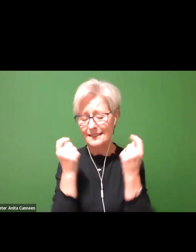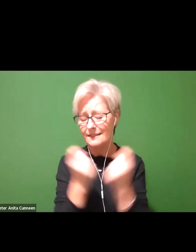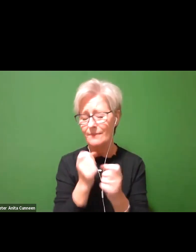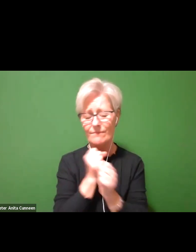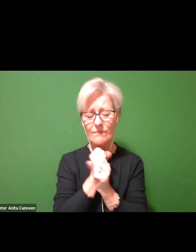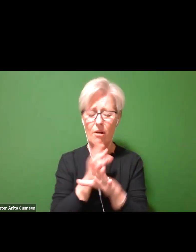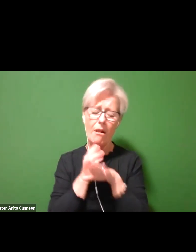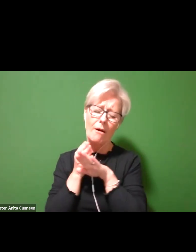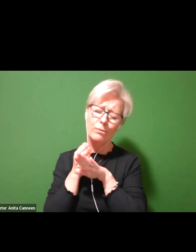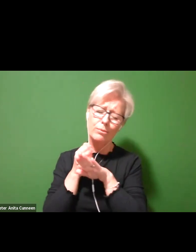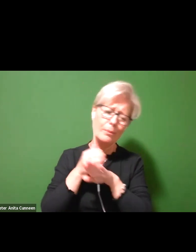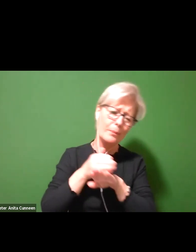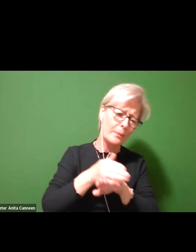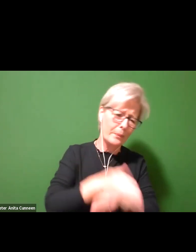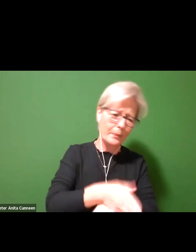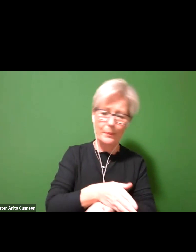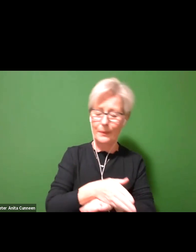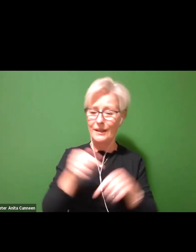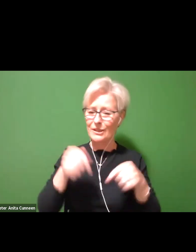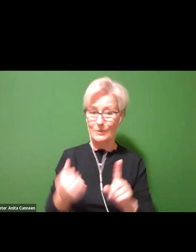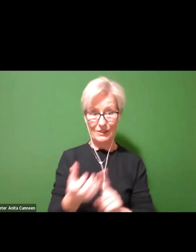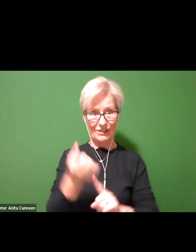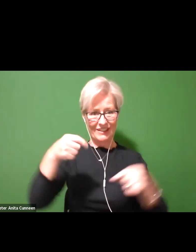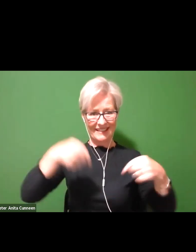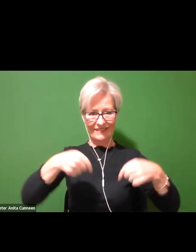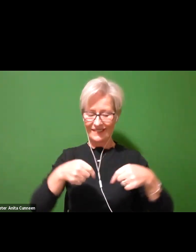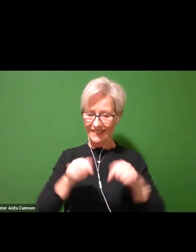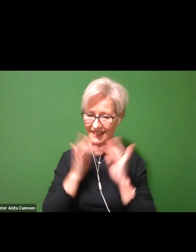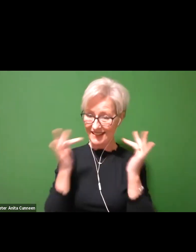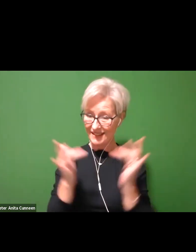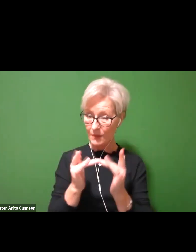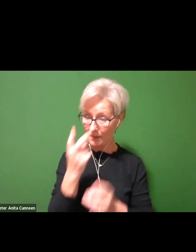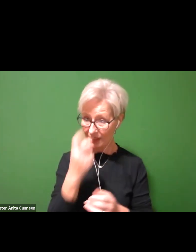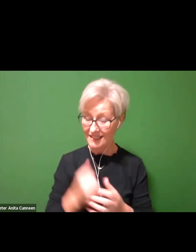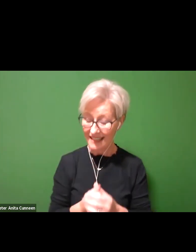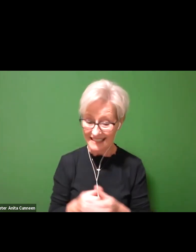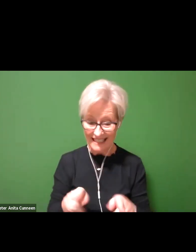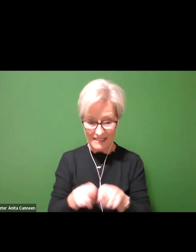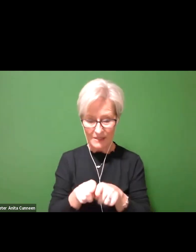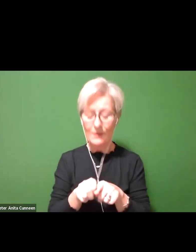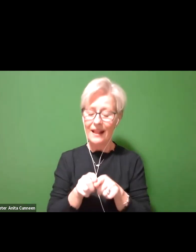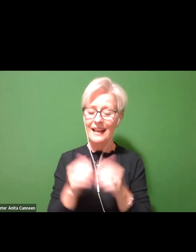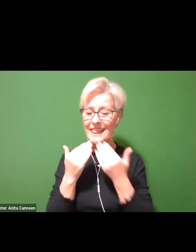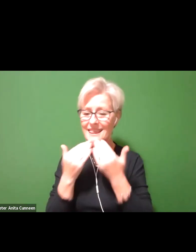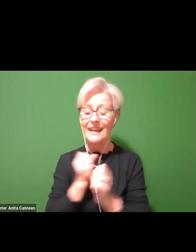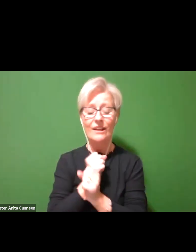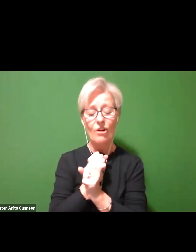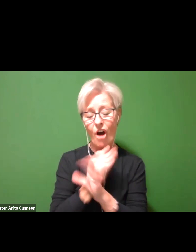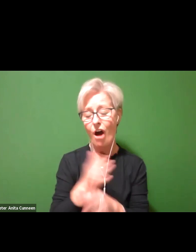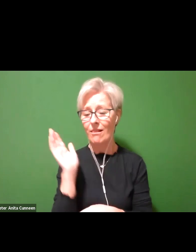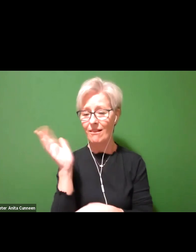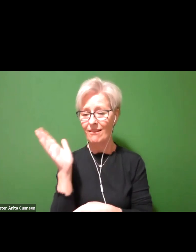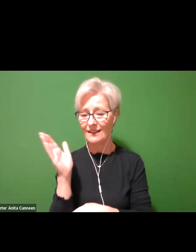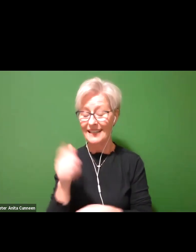to bring this to fruition, and thank all the speakers in advance for what will be a very informative first step in the journey